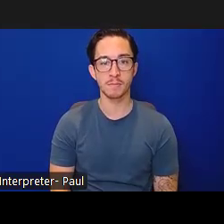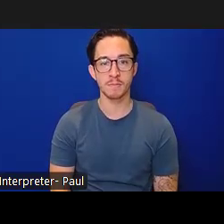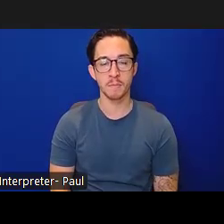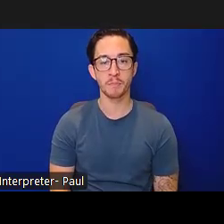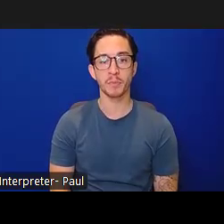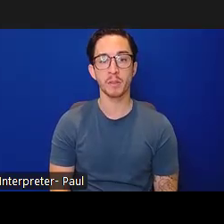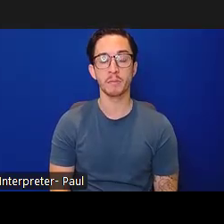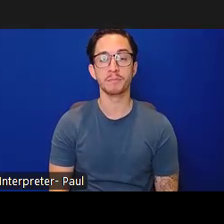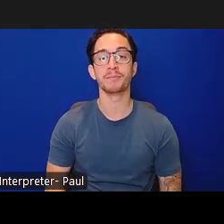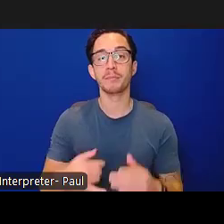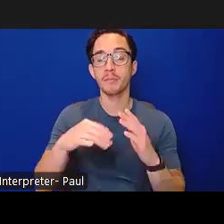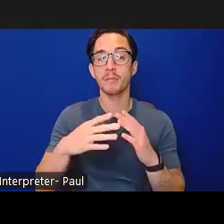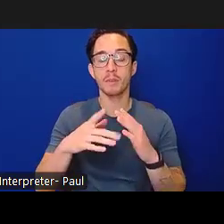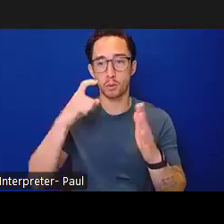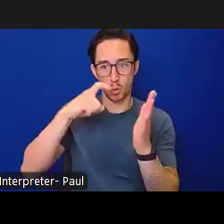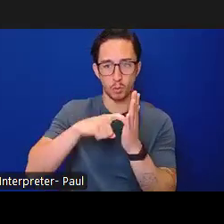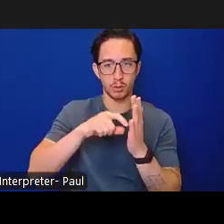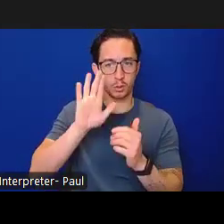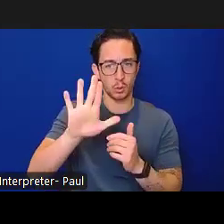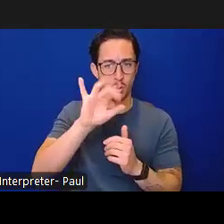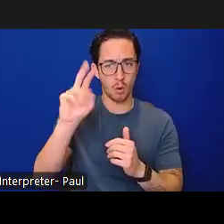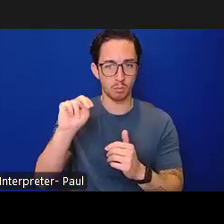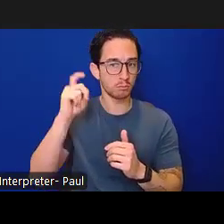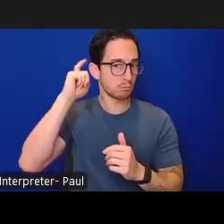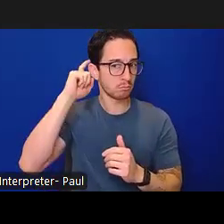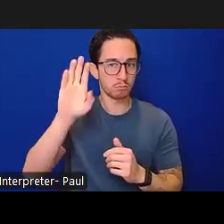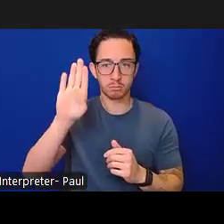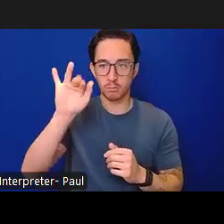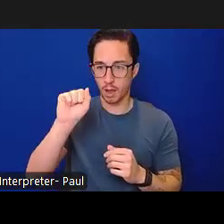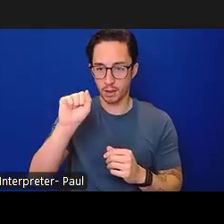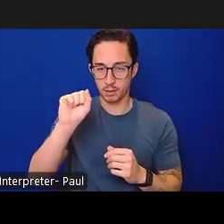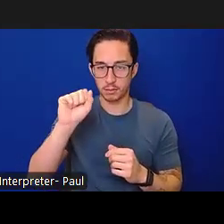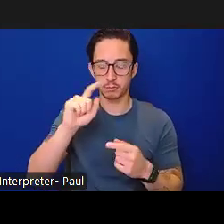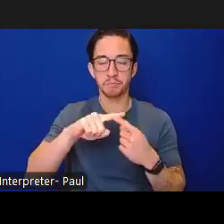Identify your own bias. Know your limitations.